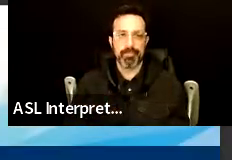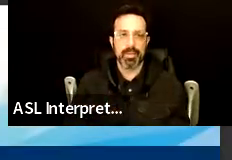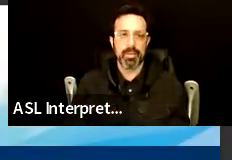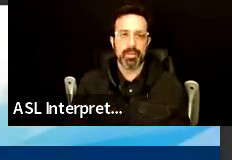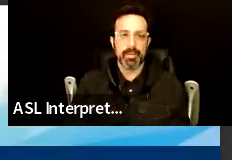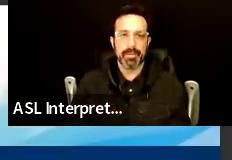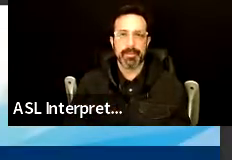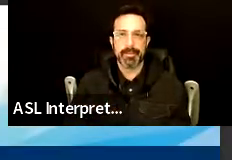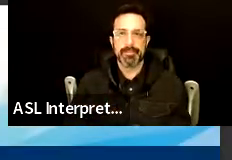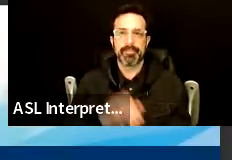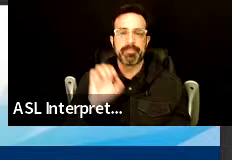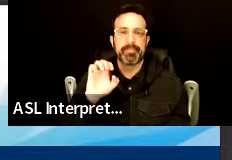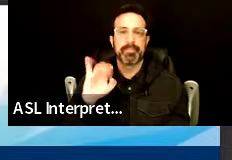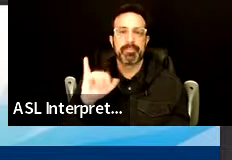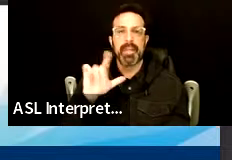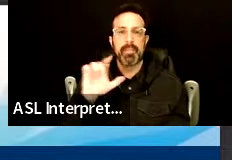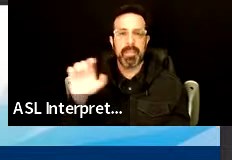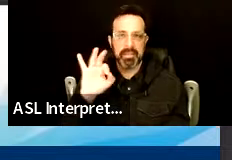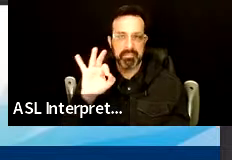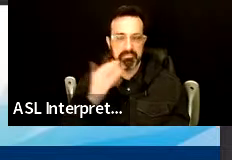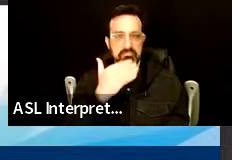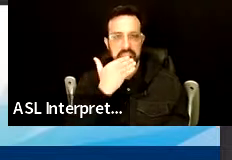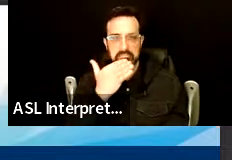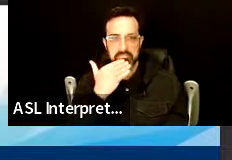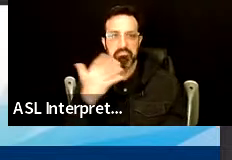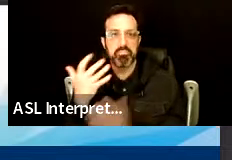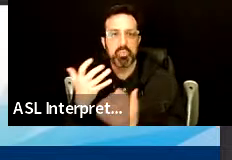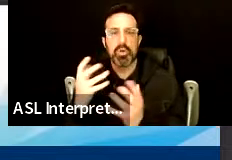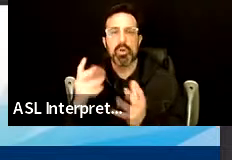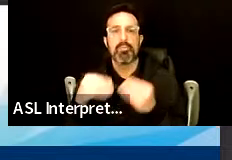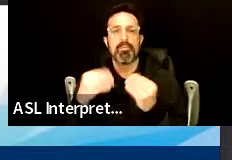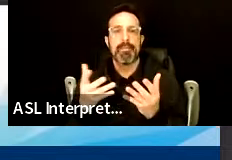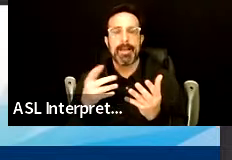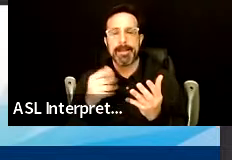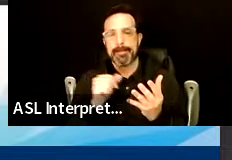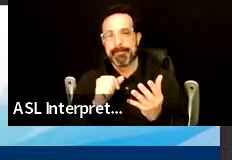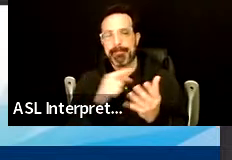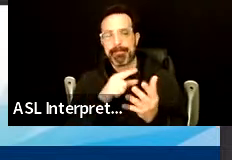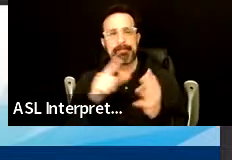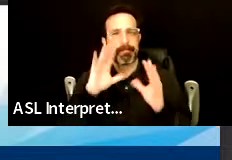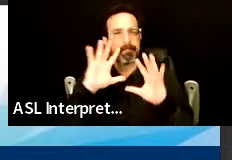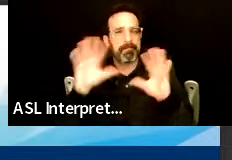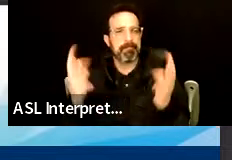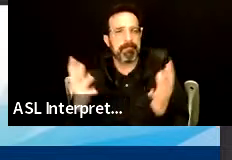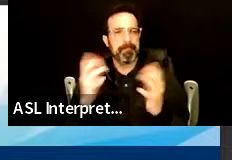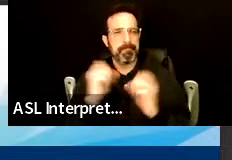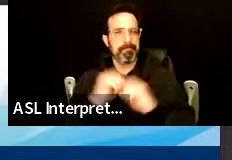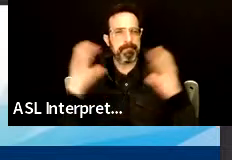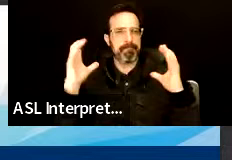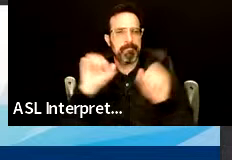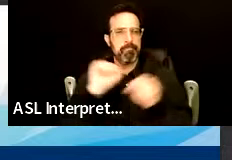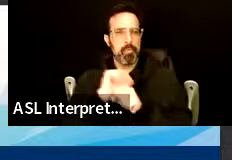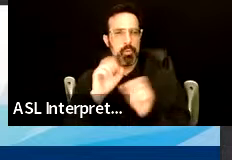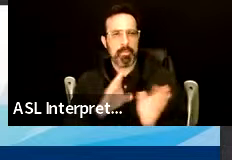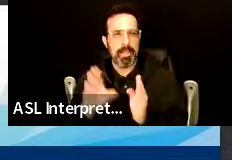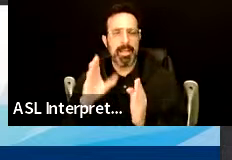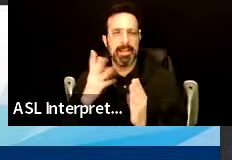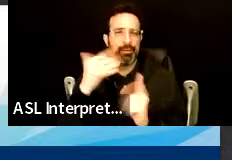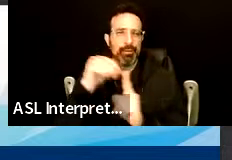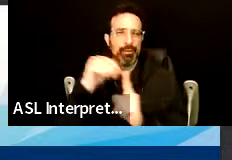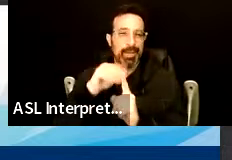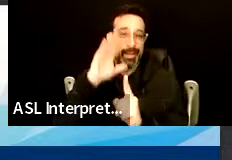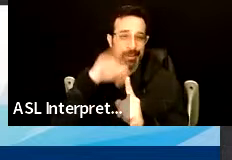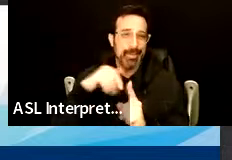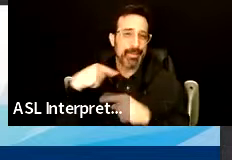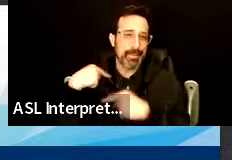All right, well, thank you, everybody. We wanted to provide this overview of the work plan and just a reminder. We know we've been meeting for